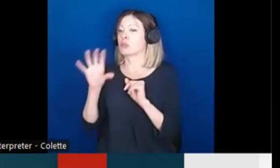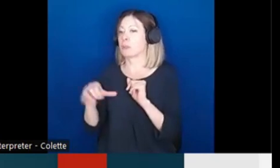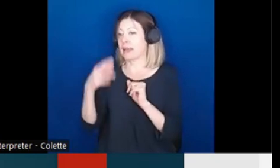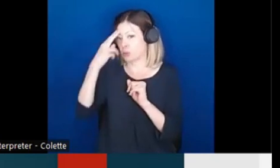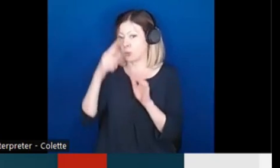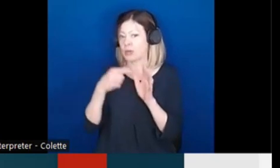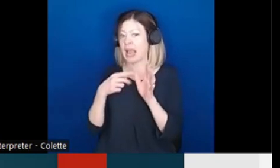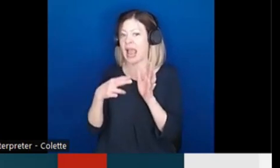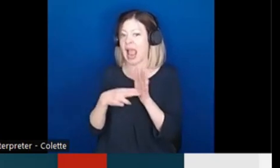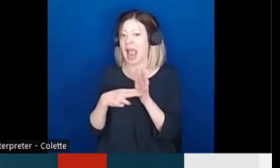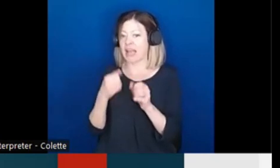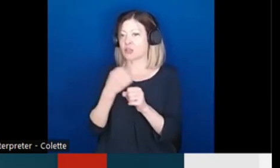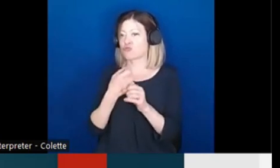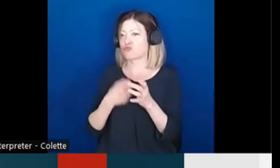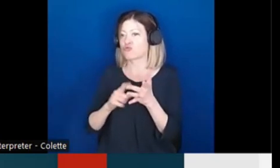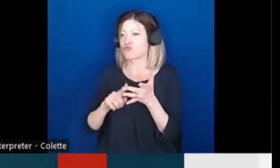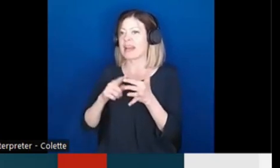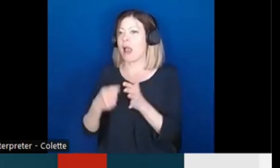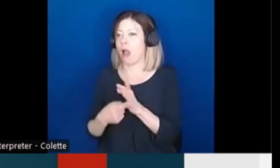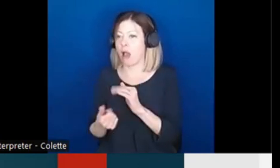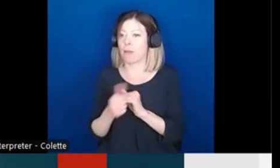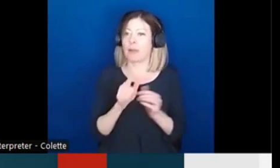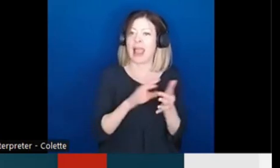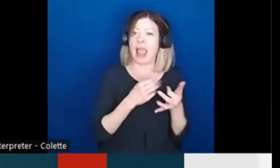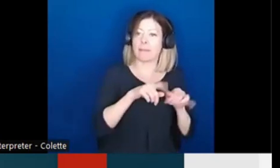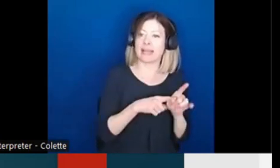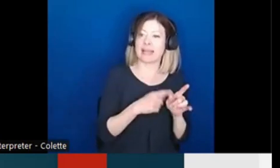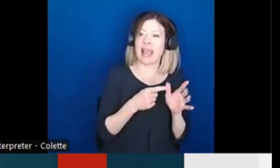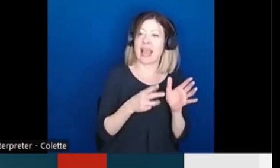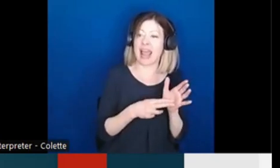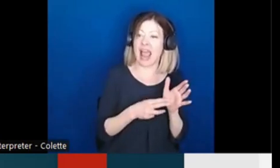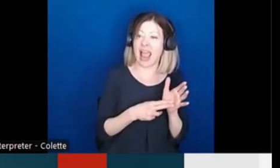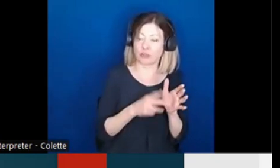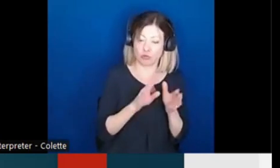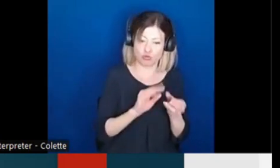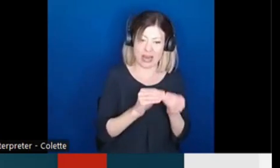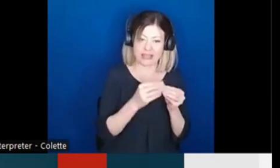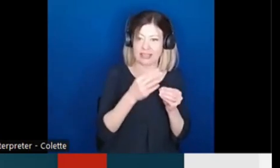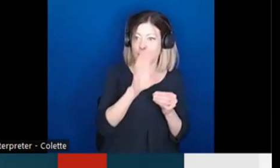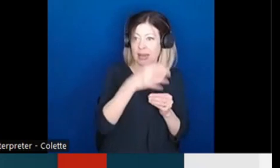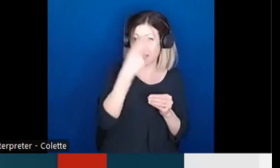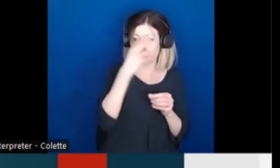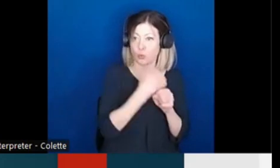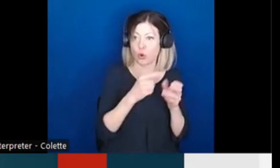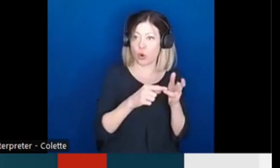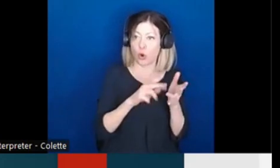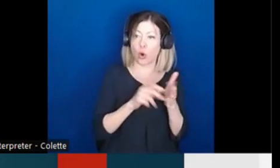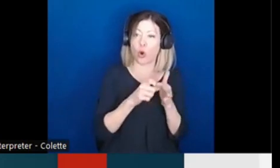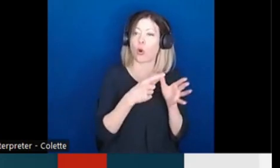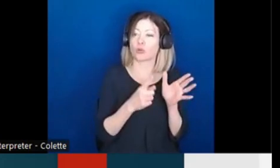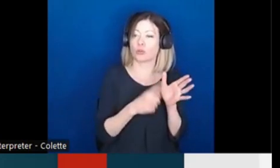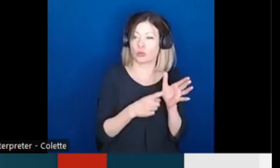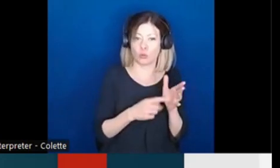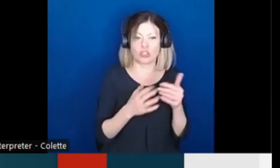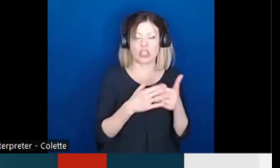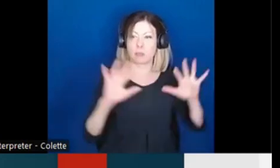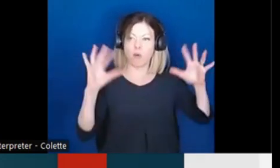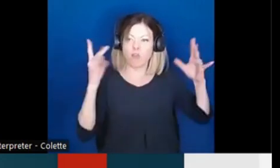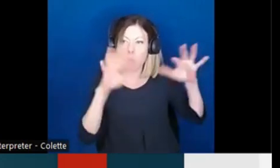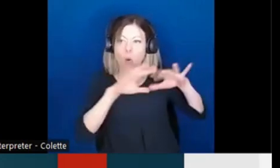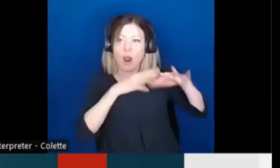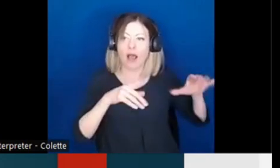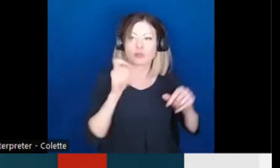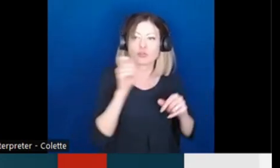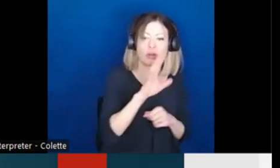and Anne created Gondal, which was a wilder, stranger place altogether. None of Emily's and Anne's juvenilia has